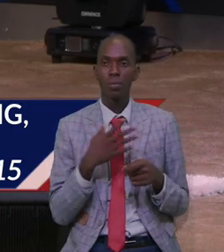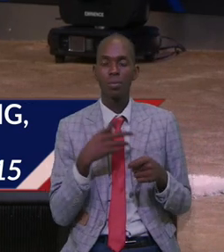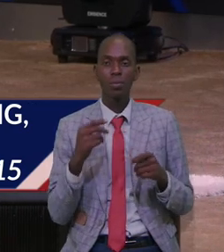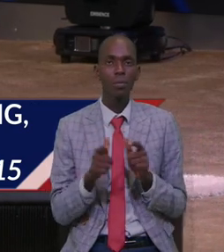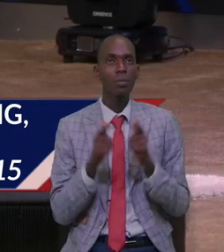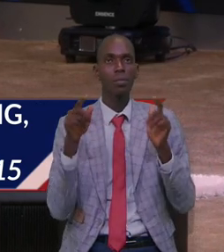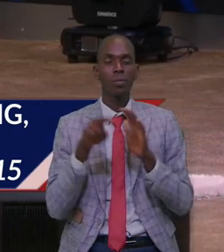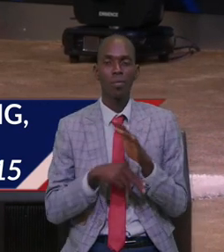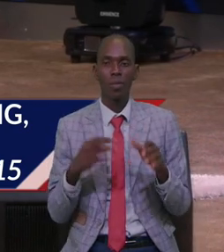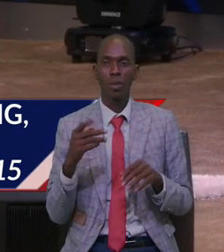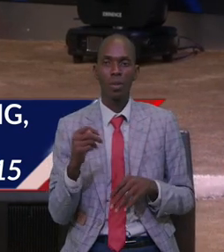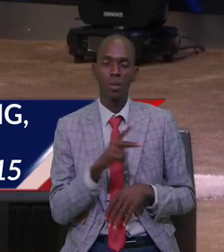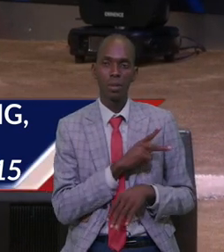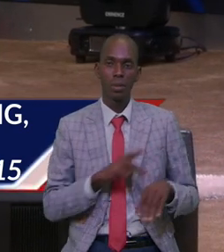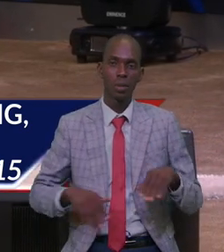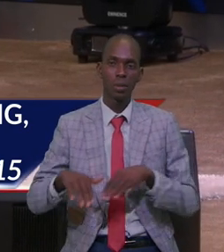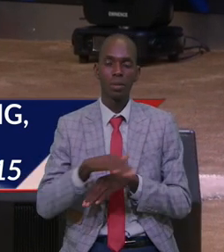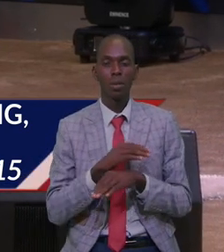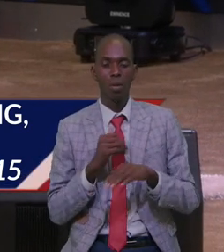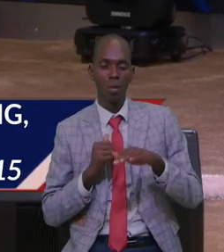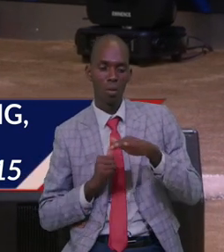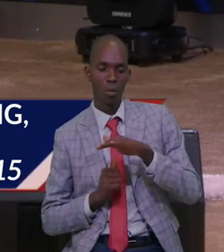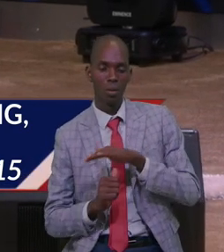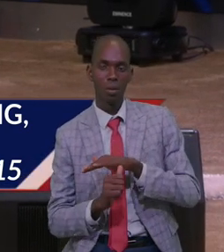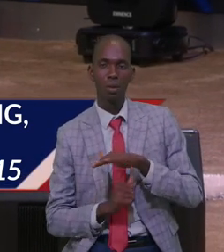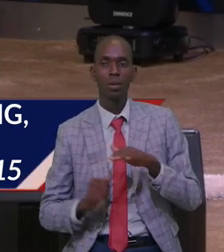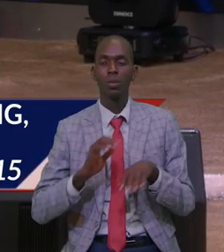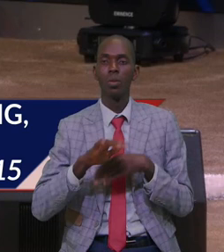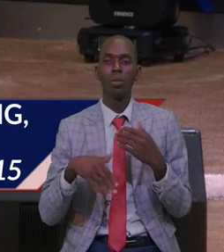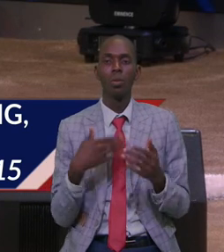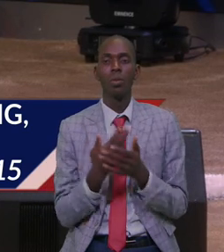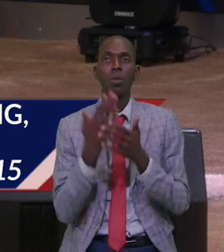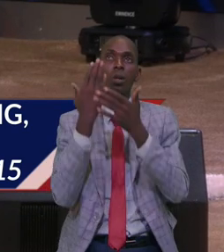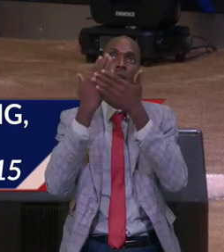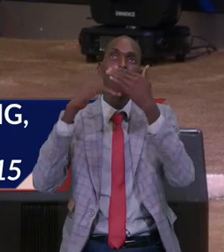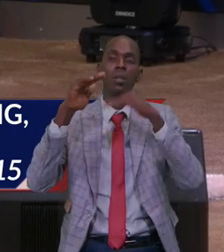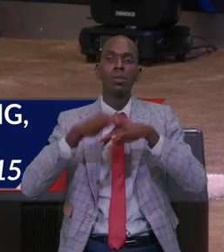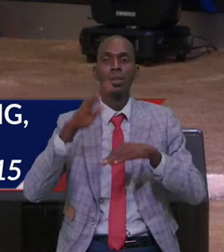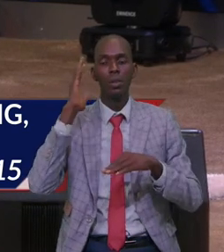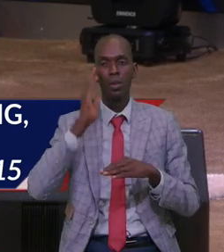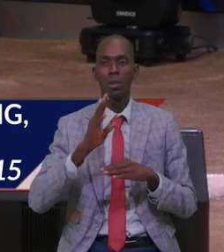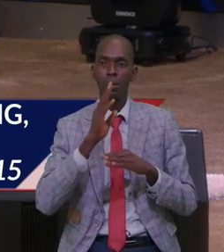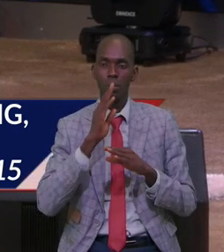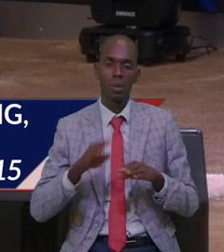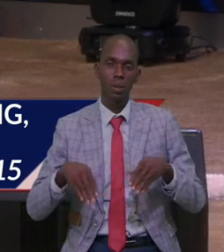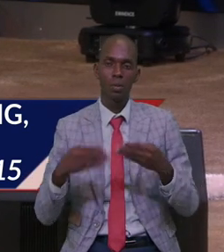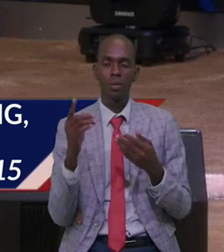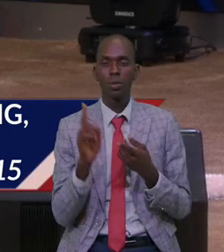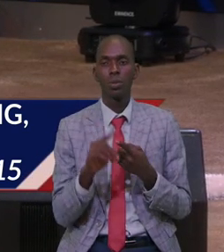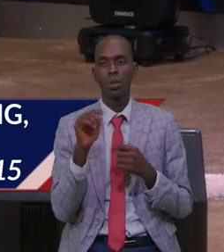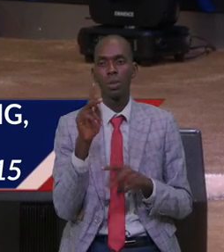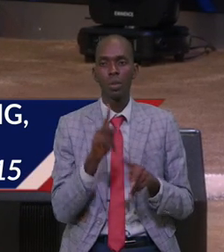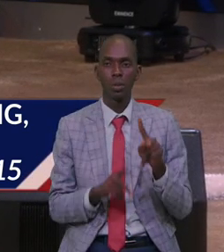the greatness of the kingdom under the whole heaven shall be given unto the